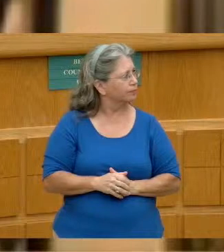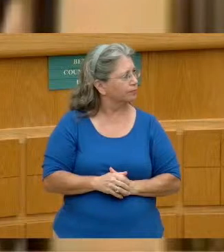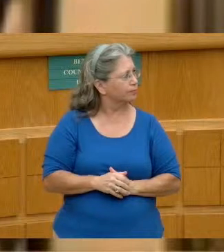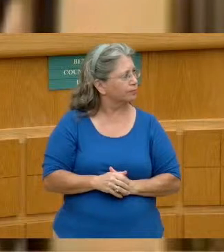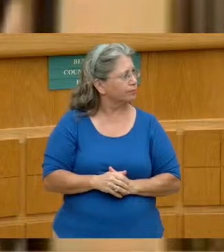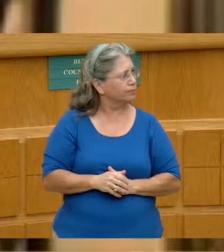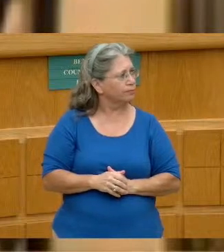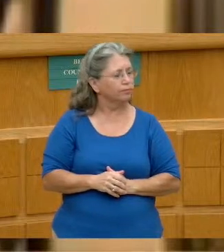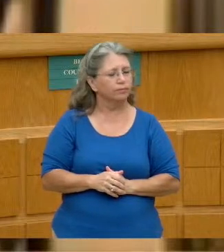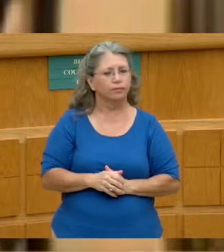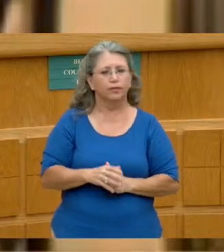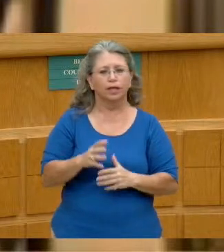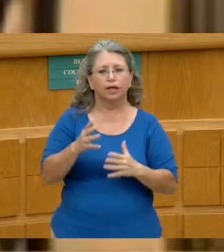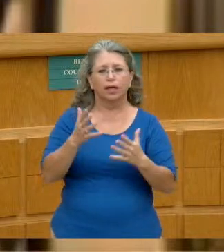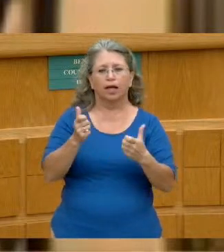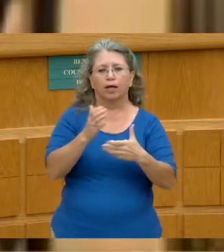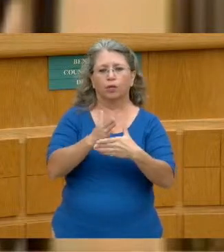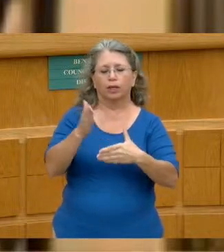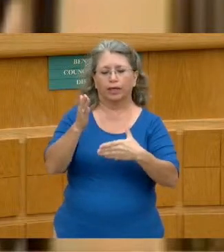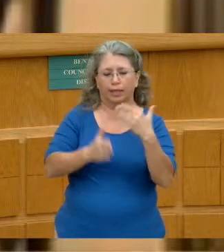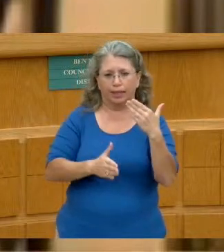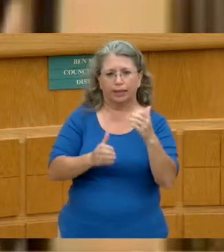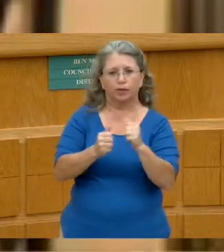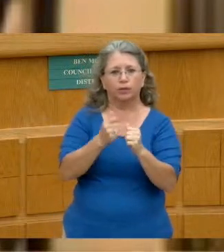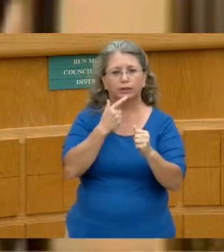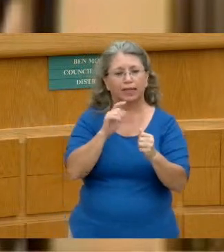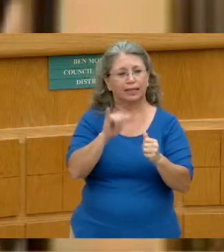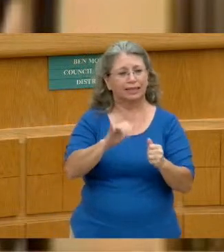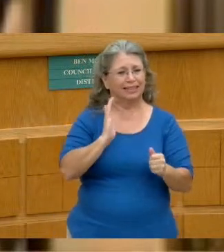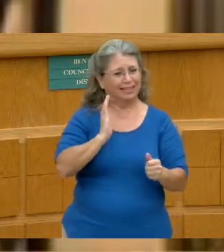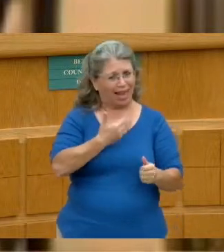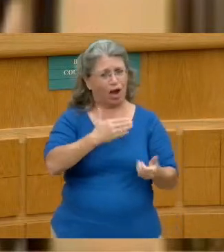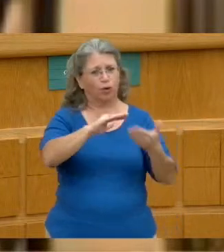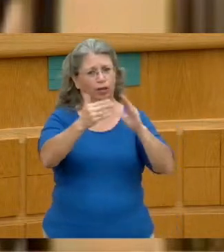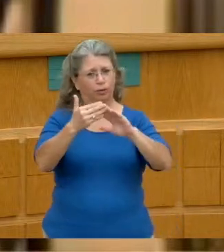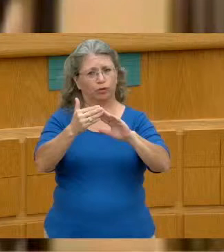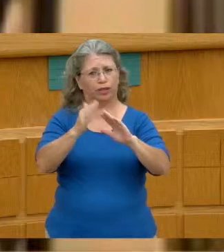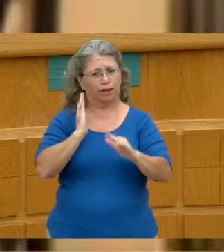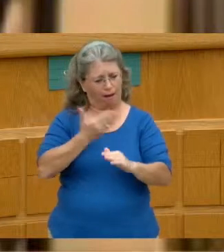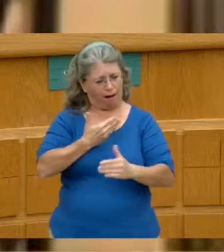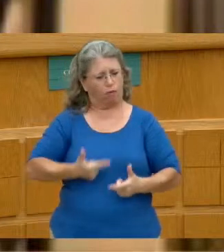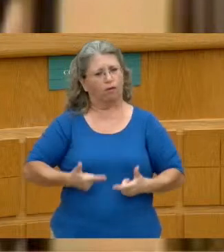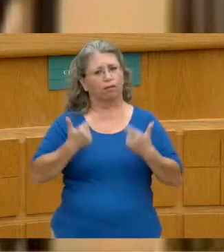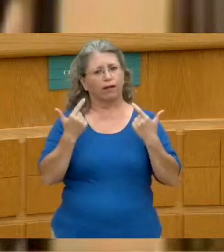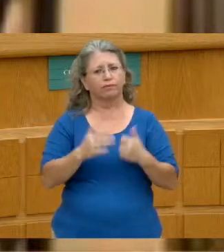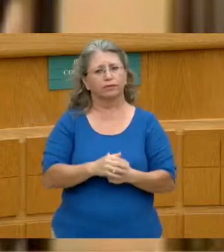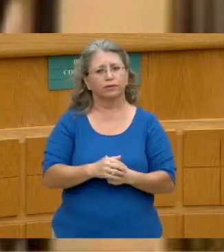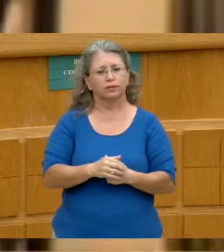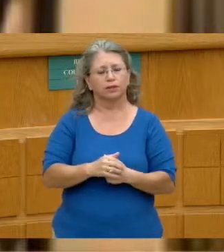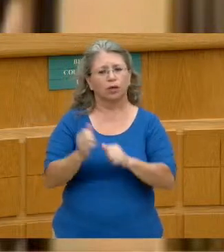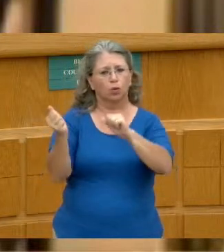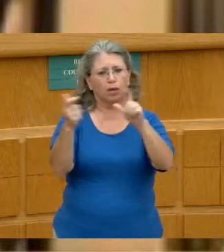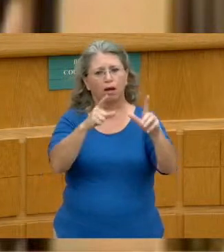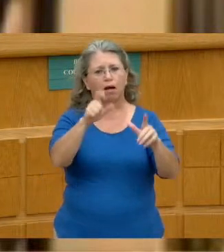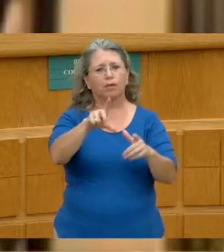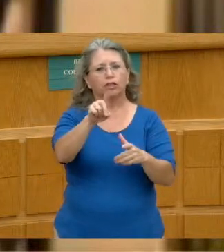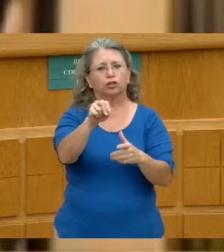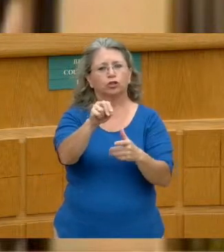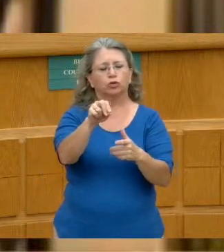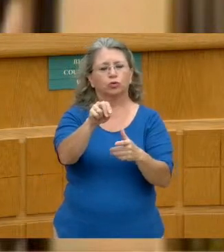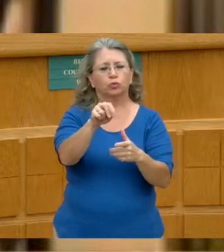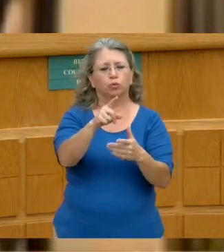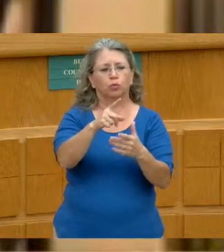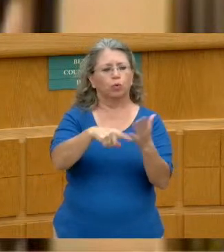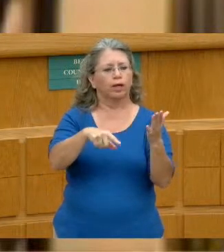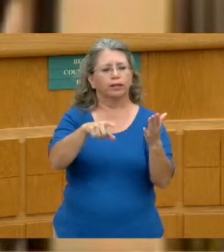Let me conclude by saying this is our community and this is our life. And we're all going to do the things that we need to do to save lives.